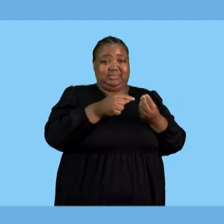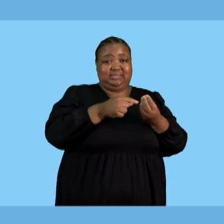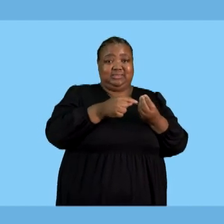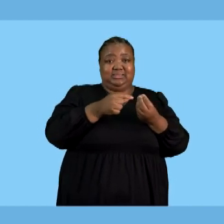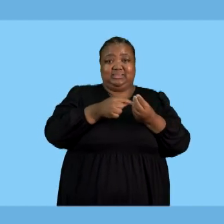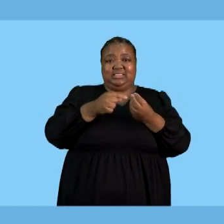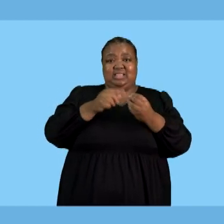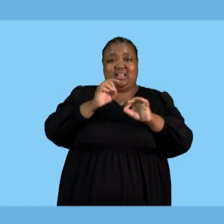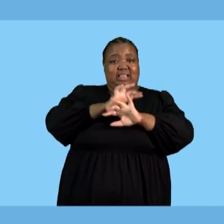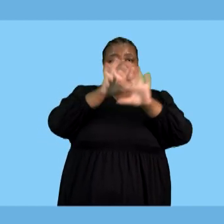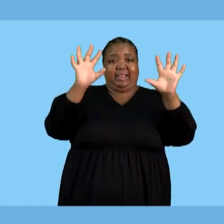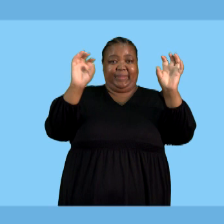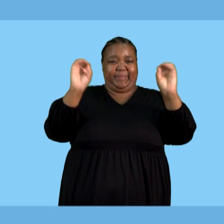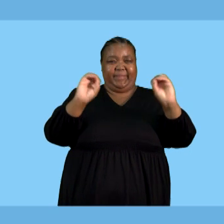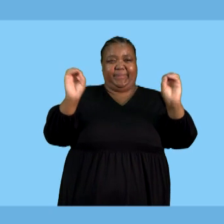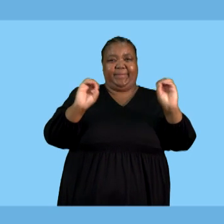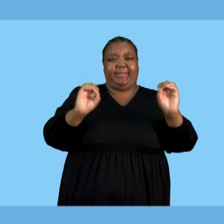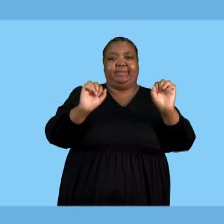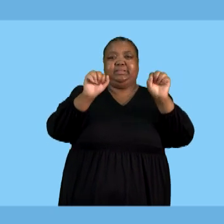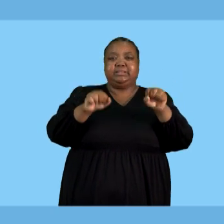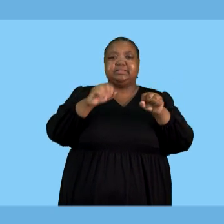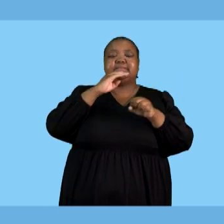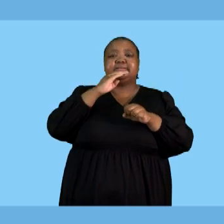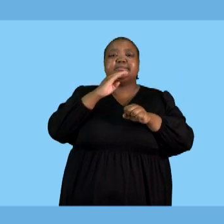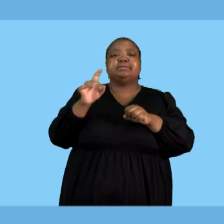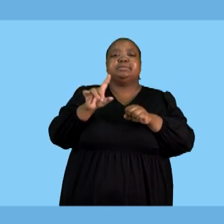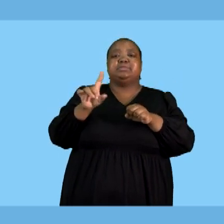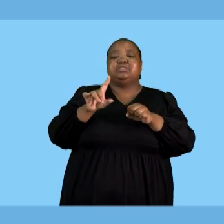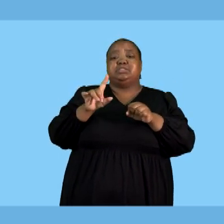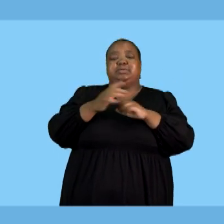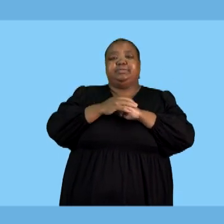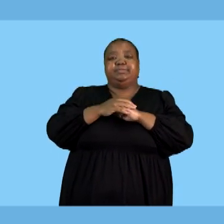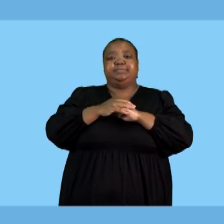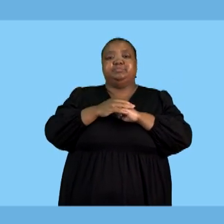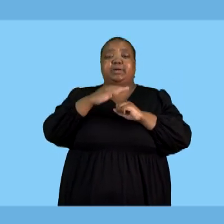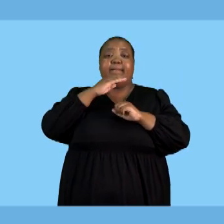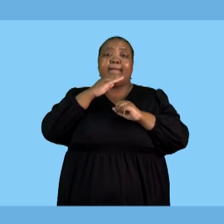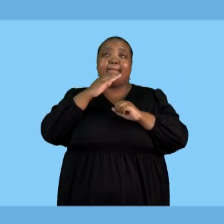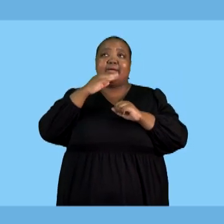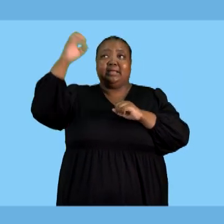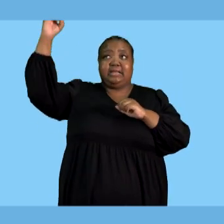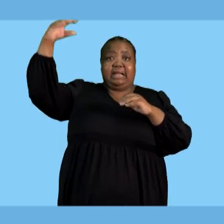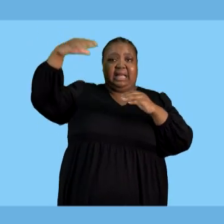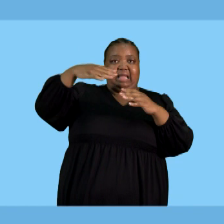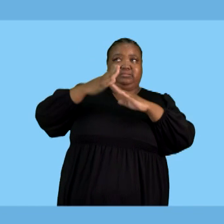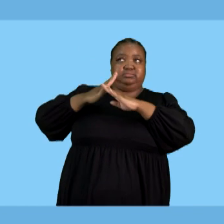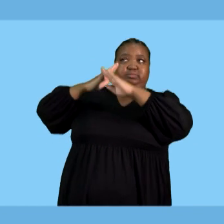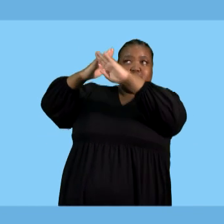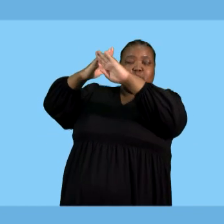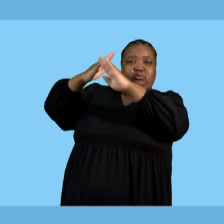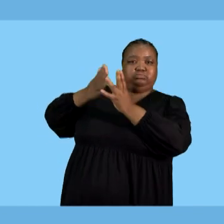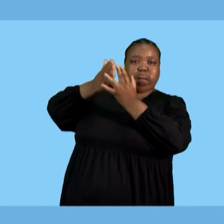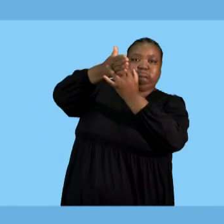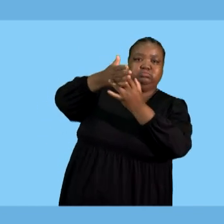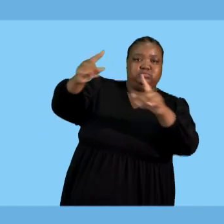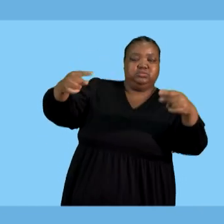that substance is said to be opaque. So if a substance is not transparent, meaning that that substance is not allowing light to pass through